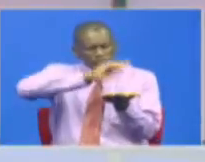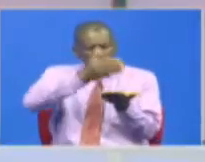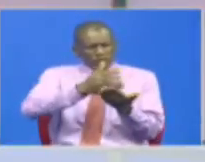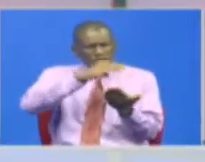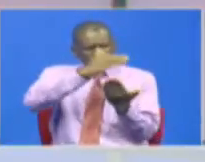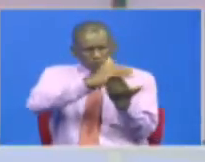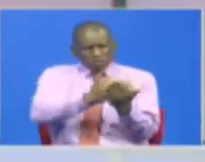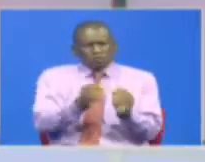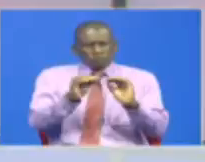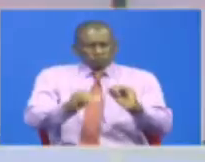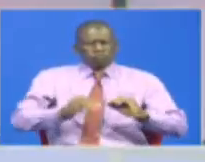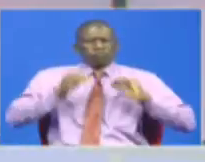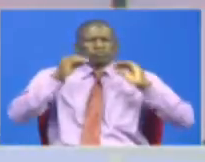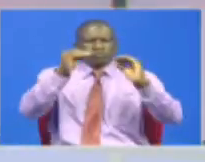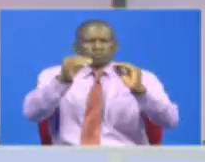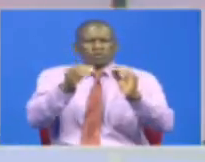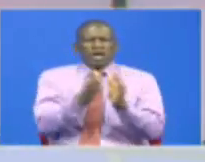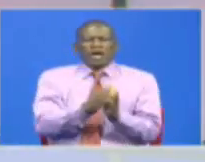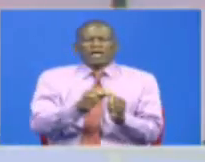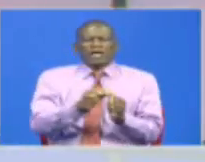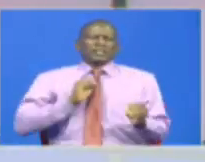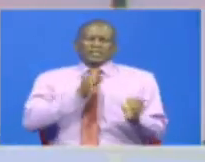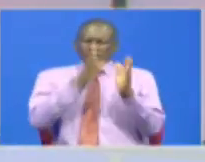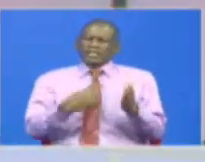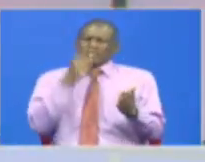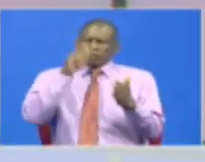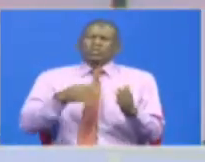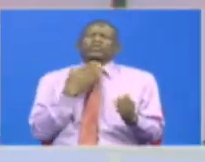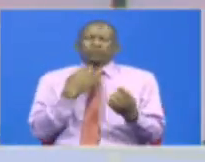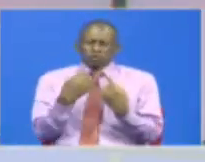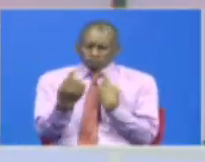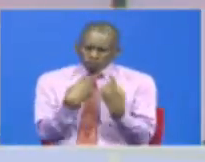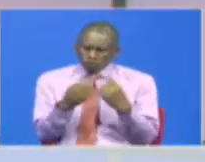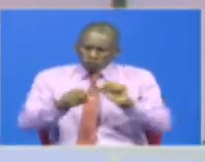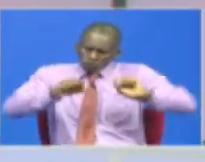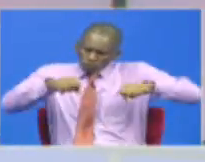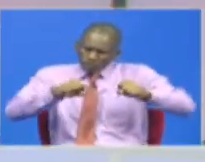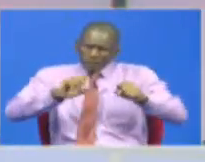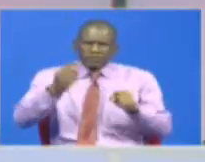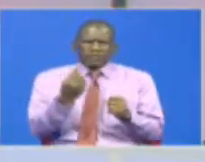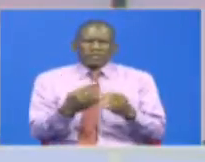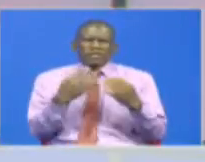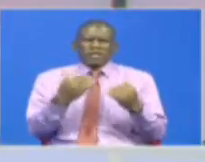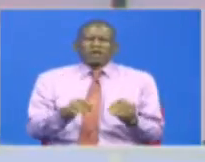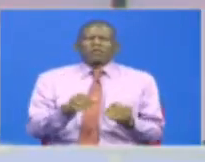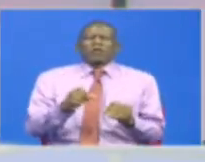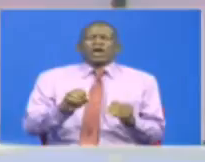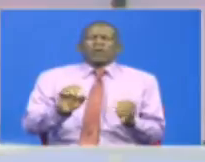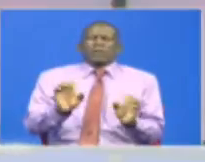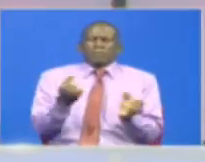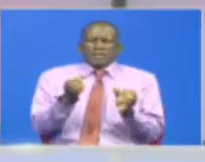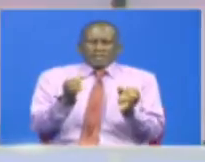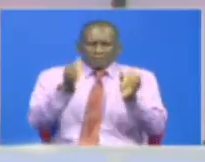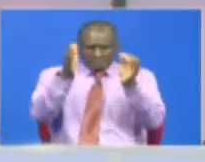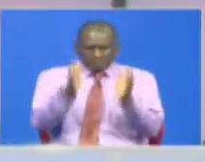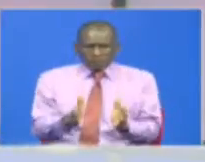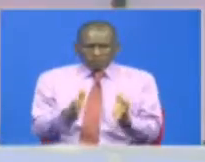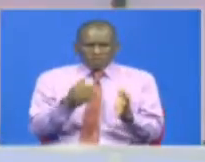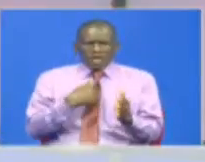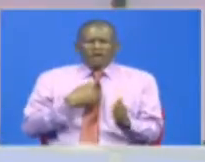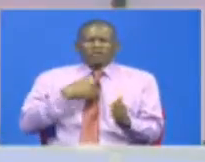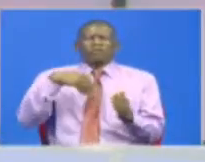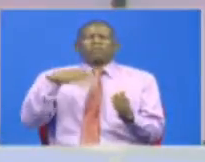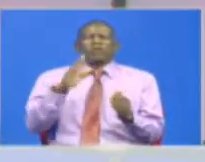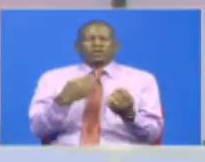negotiations instead. NTV senior political affairs reporter Kennedy Morethi with details of a deal that saw key players in the